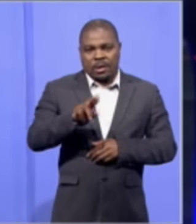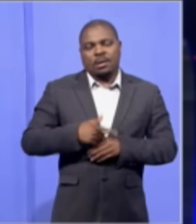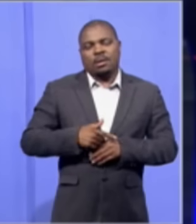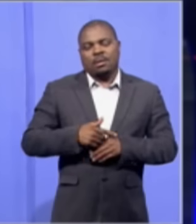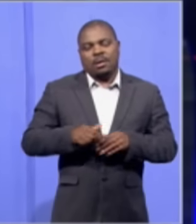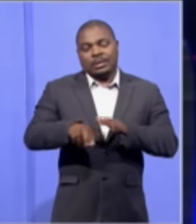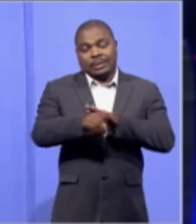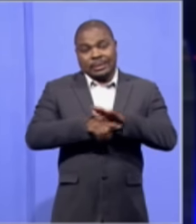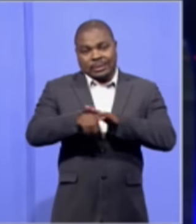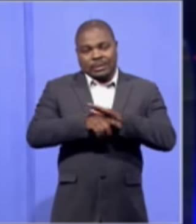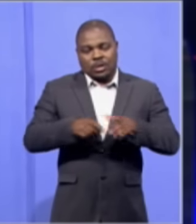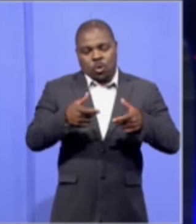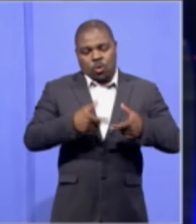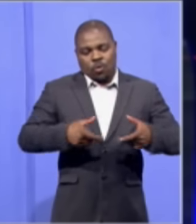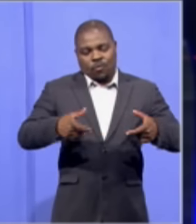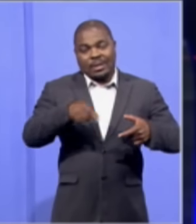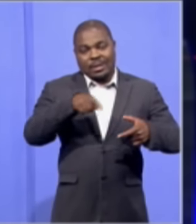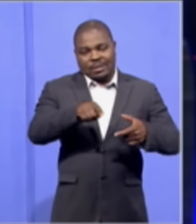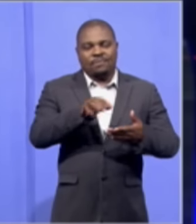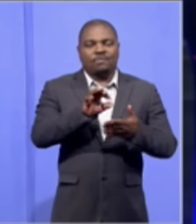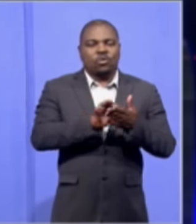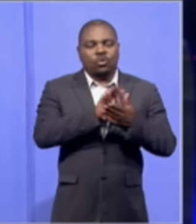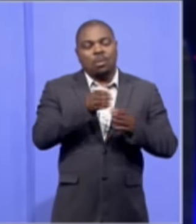OR Tambo Mthatha pejana kajeno.